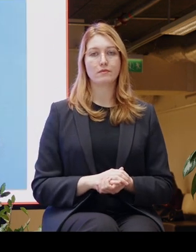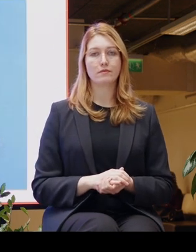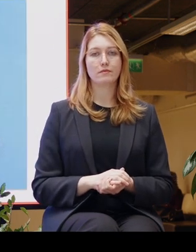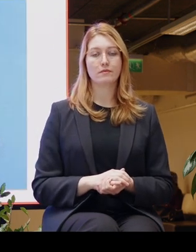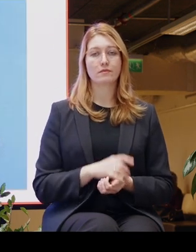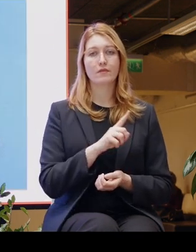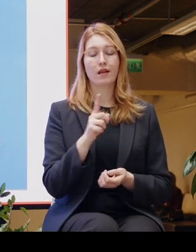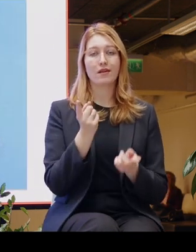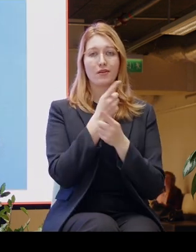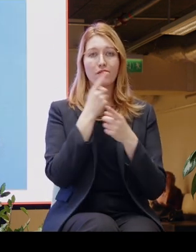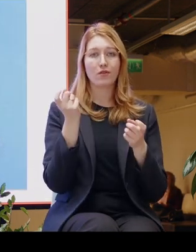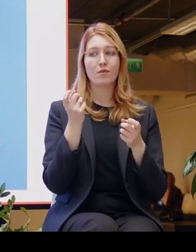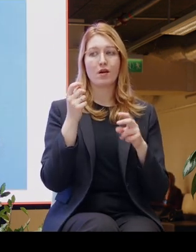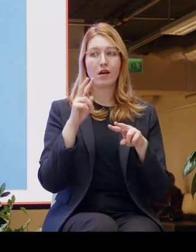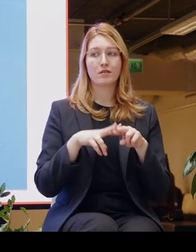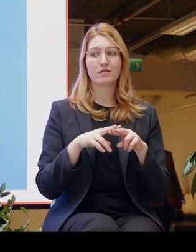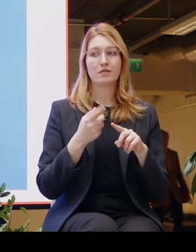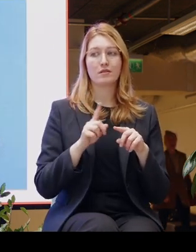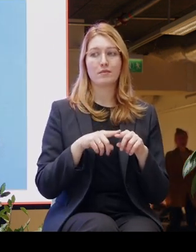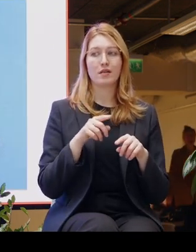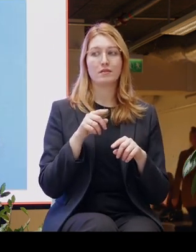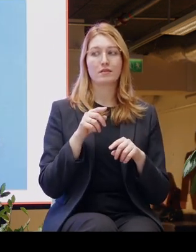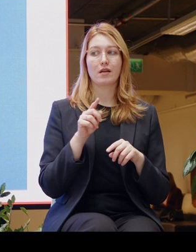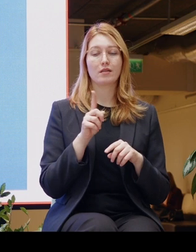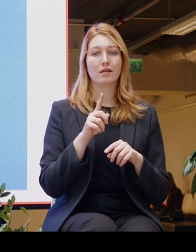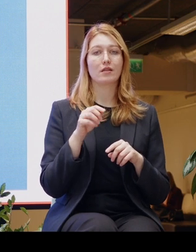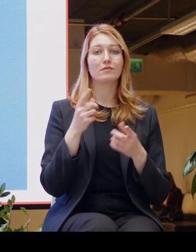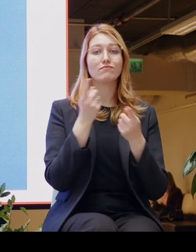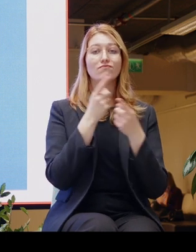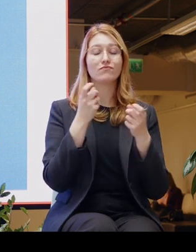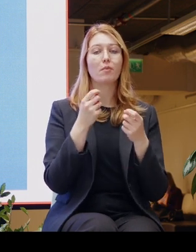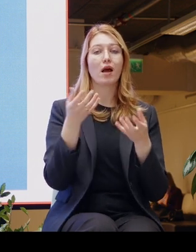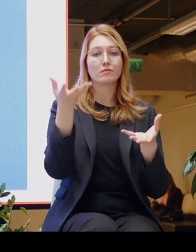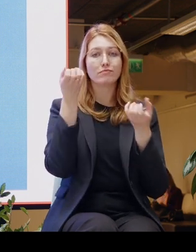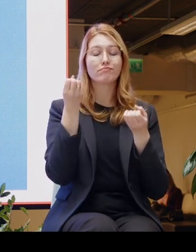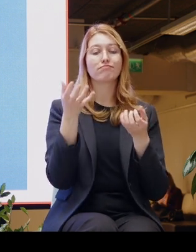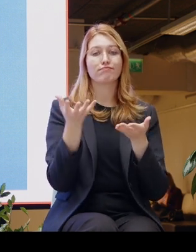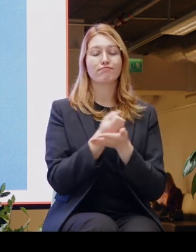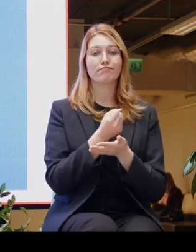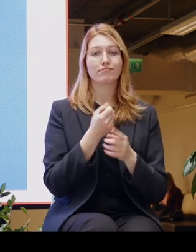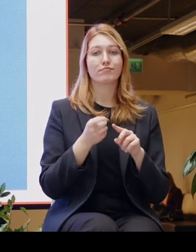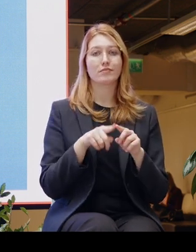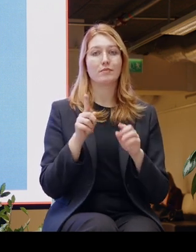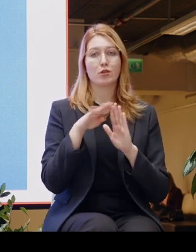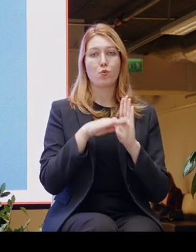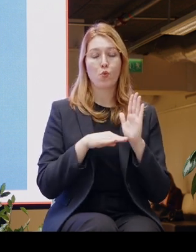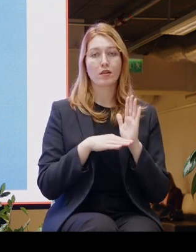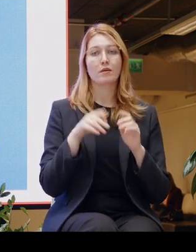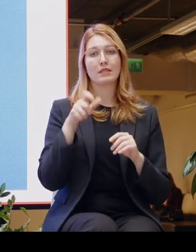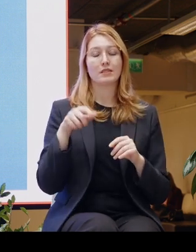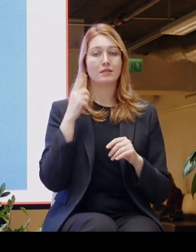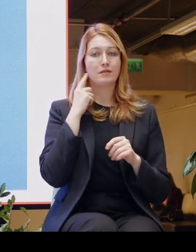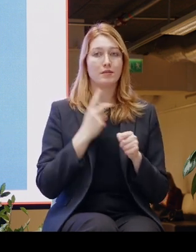Every information point needs the loop amplifier, which is also written in the standards, that it's in the regulations, that